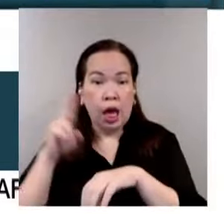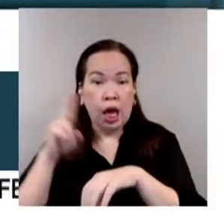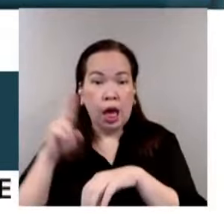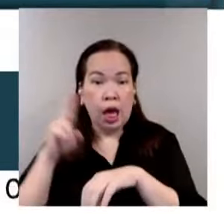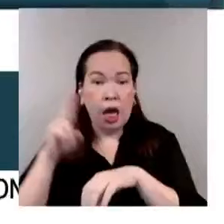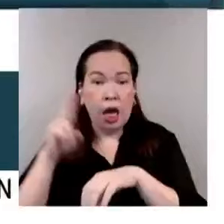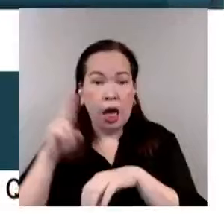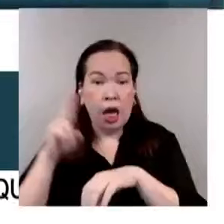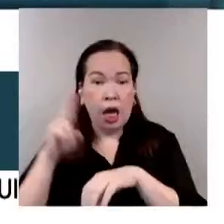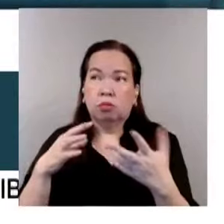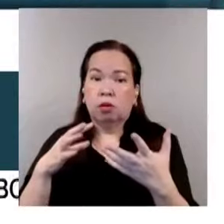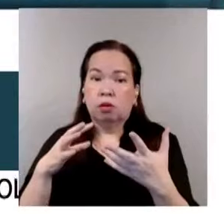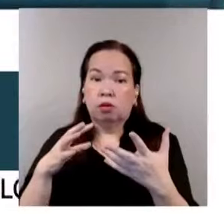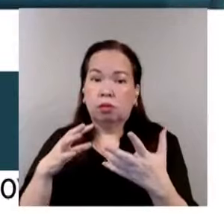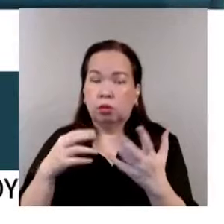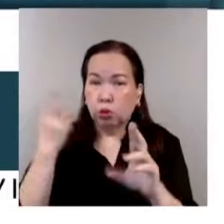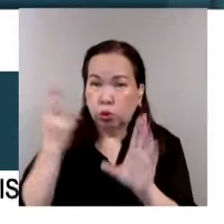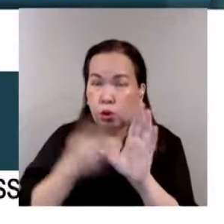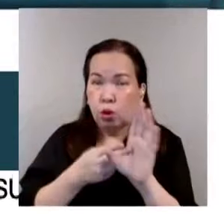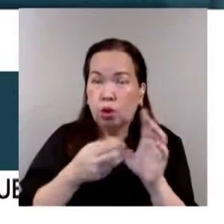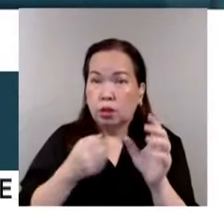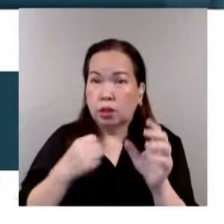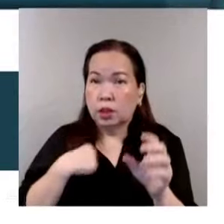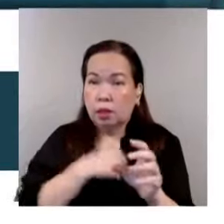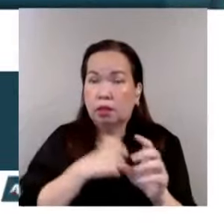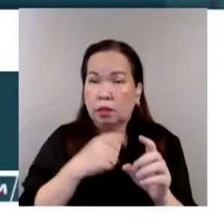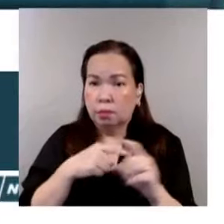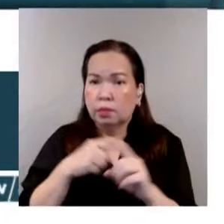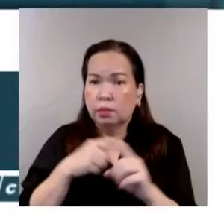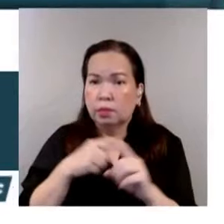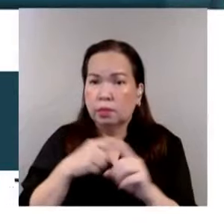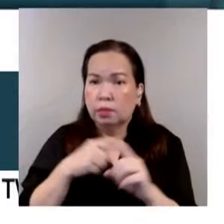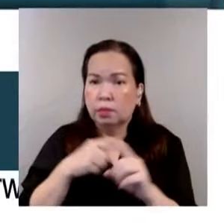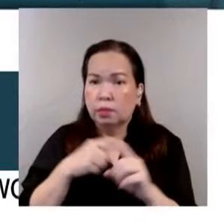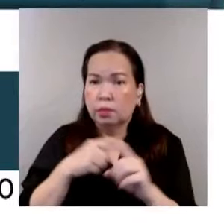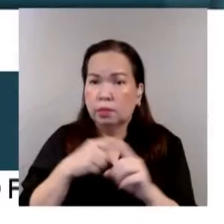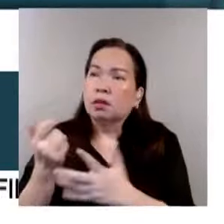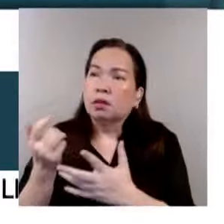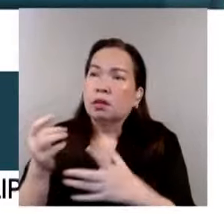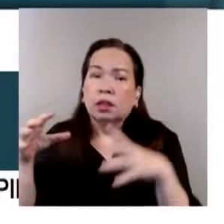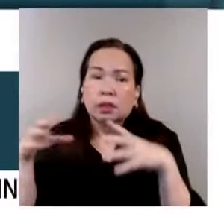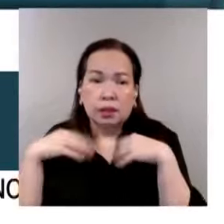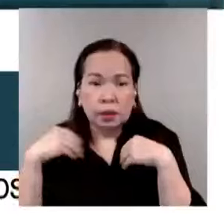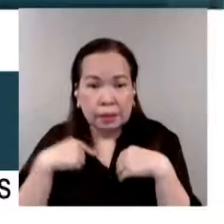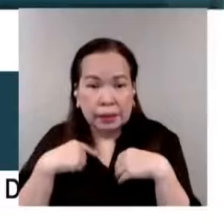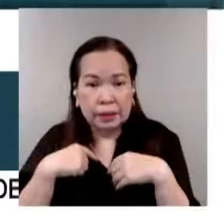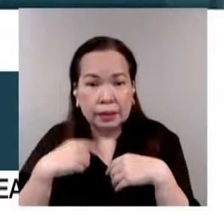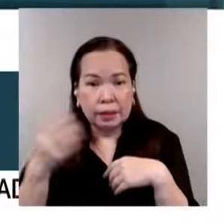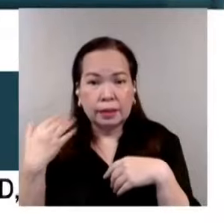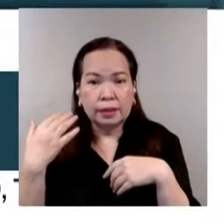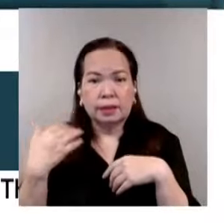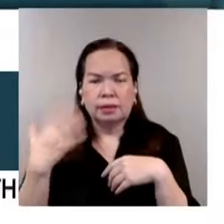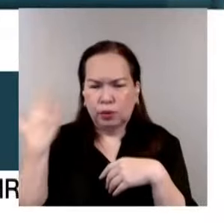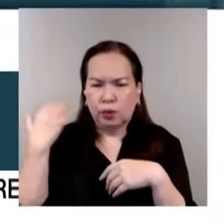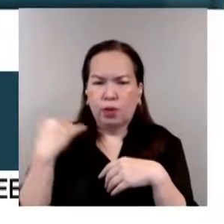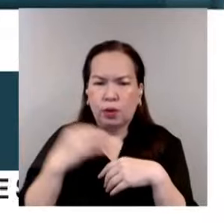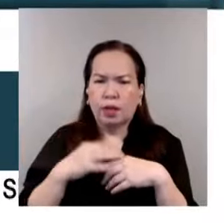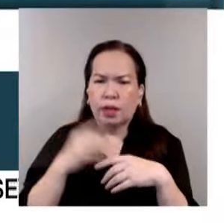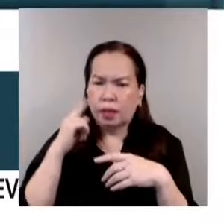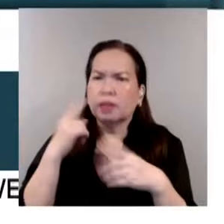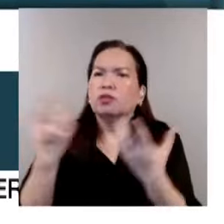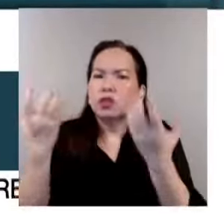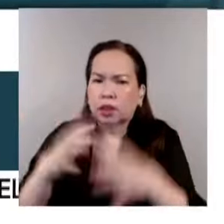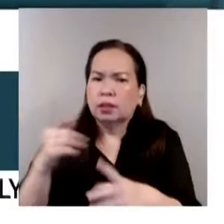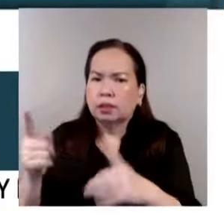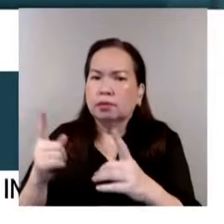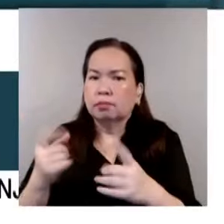warmly, he was very friendly. So I think this will be a good chance for him also to air his side, because if you would, since